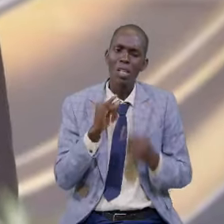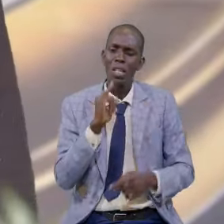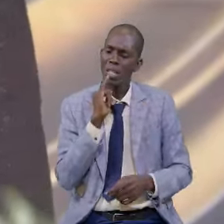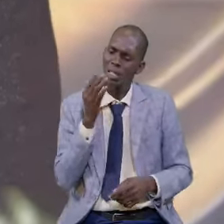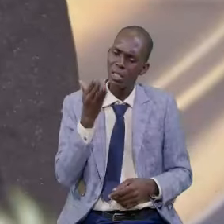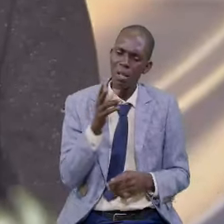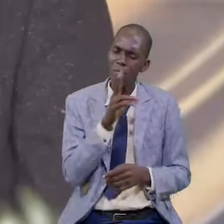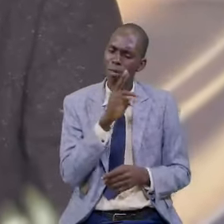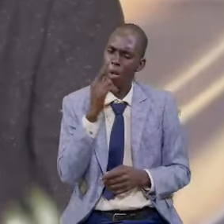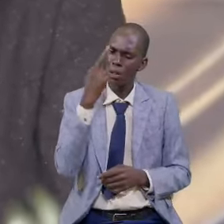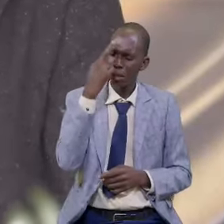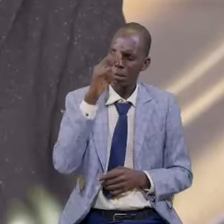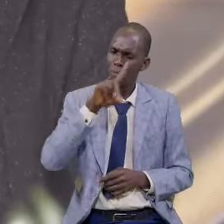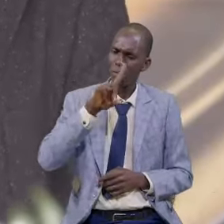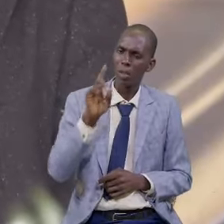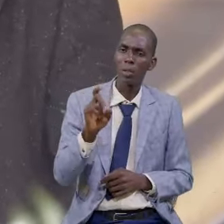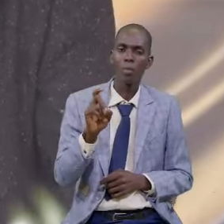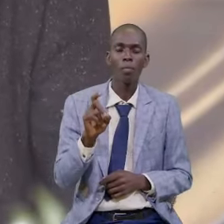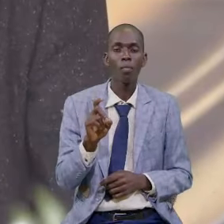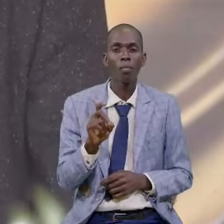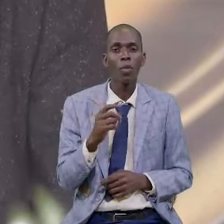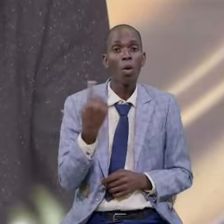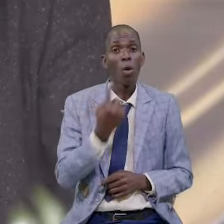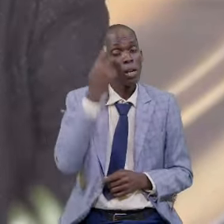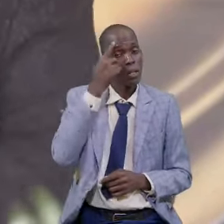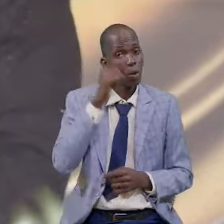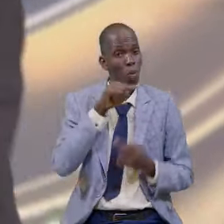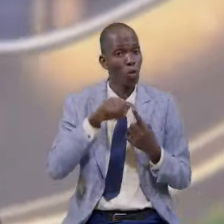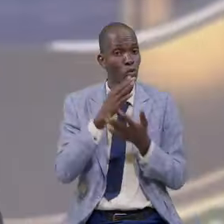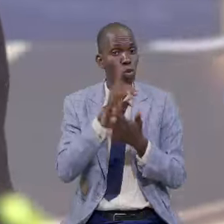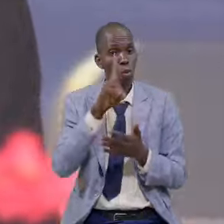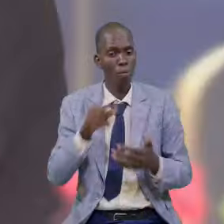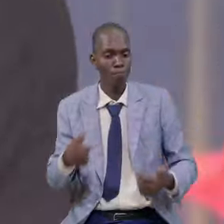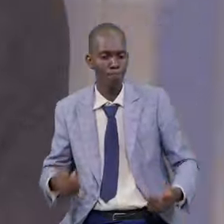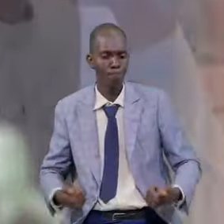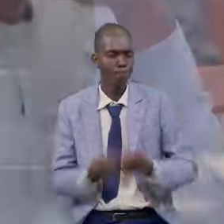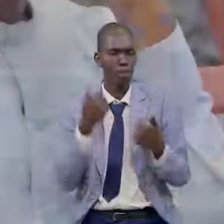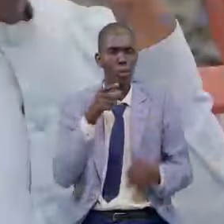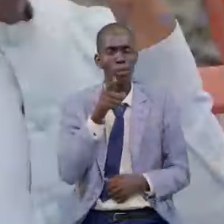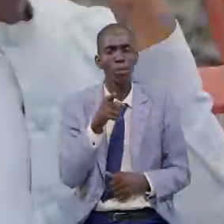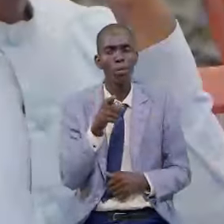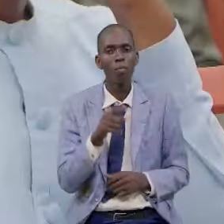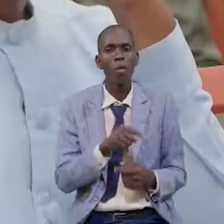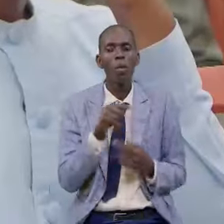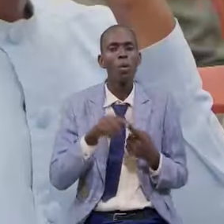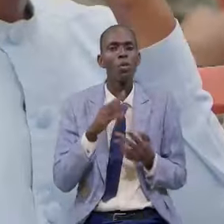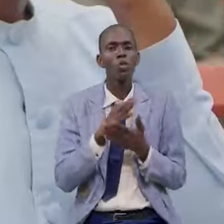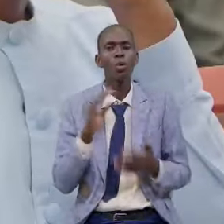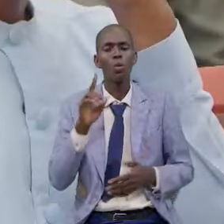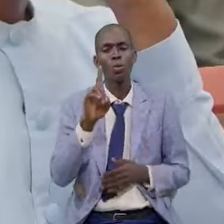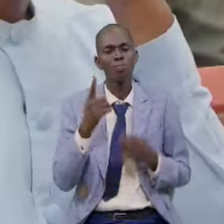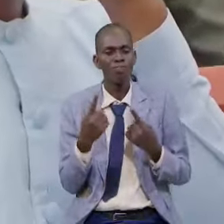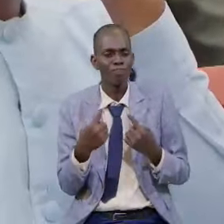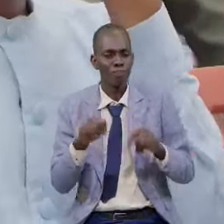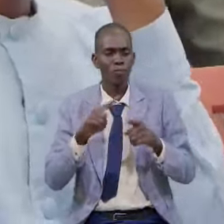life. When somebody challenges you, when somebody tries to, you know, block your